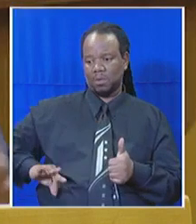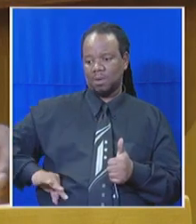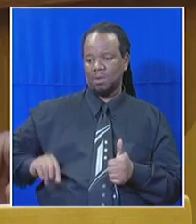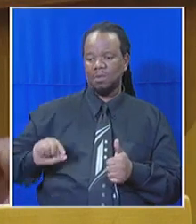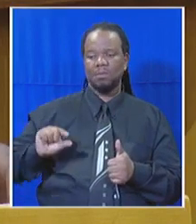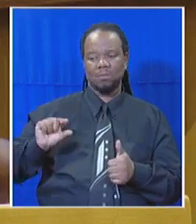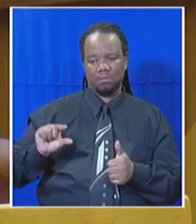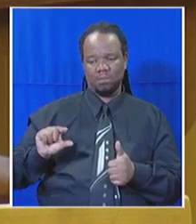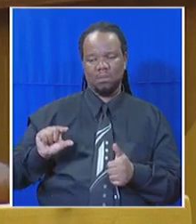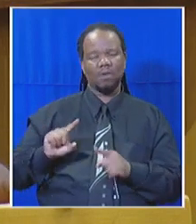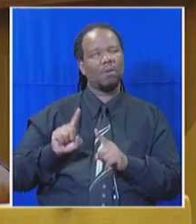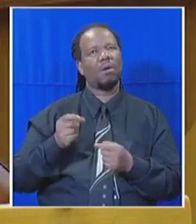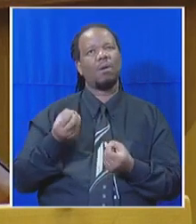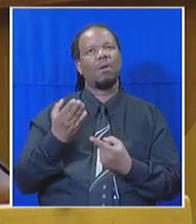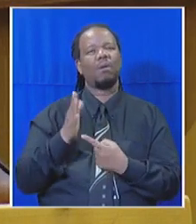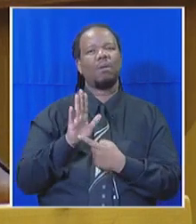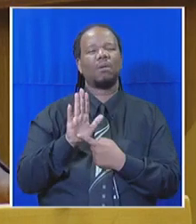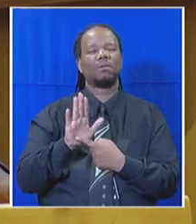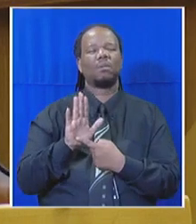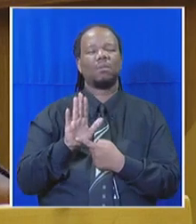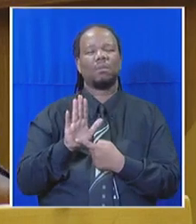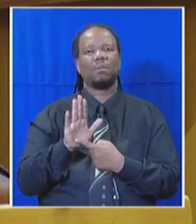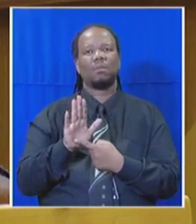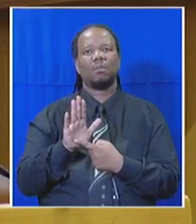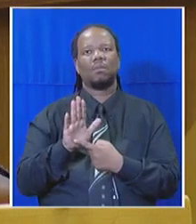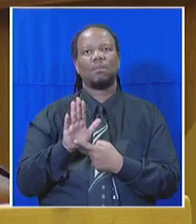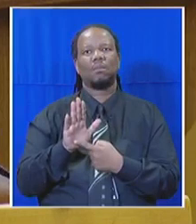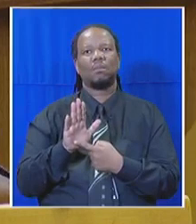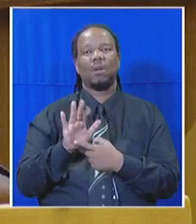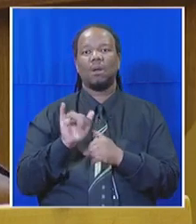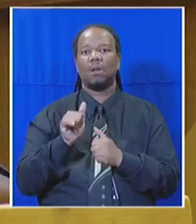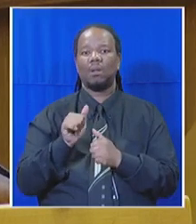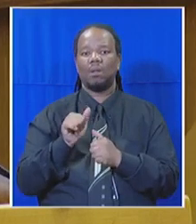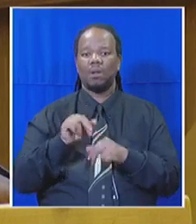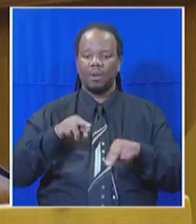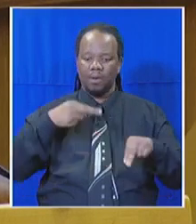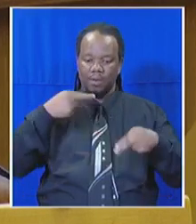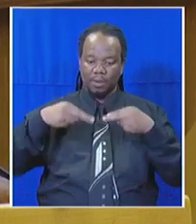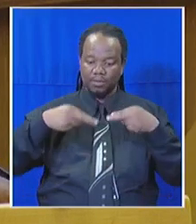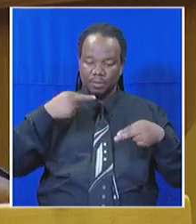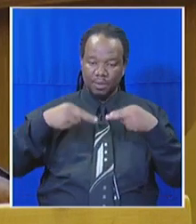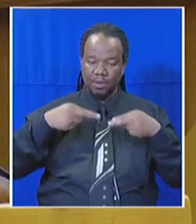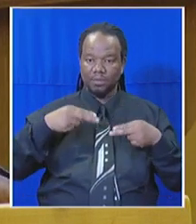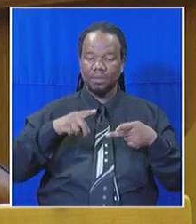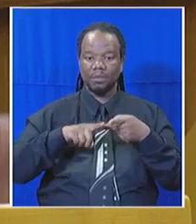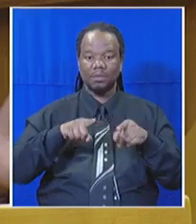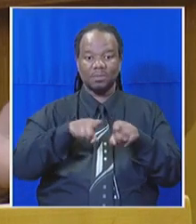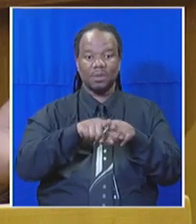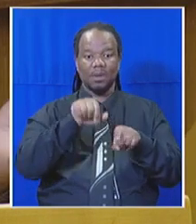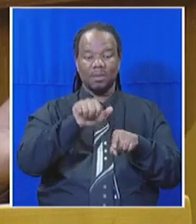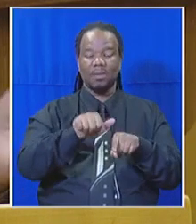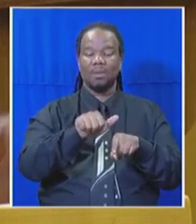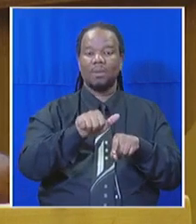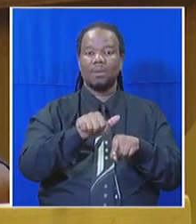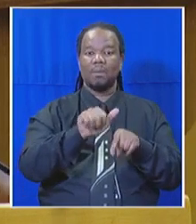for instance, move around the restaurants, even here at Parliament, the